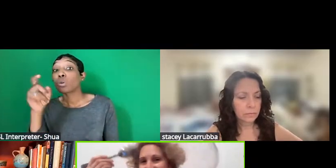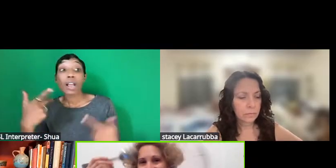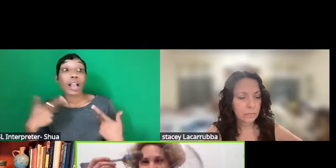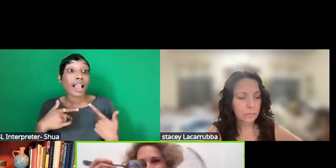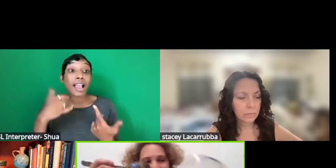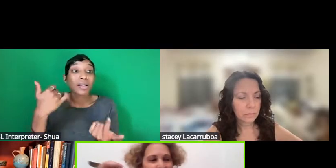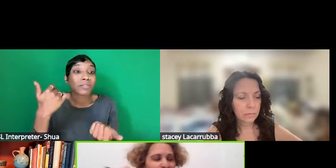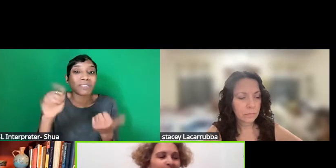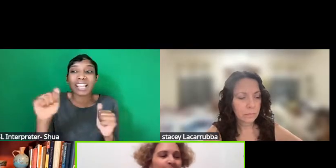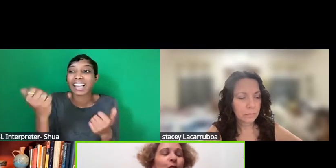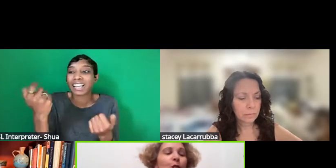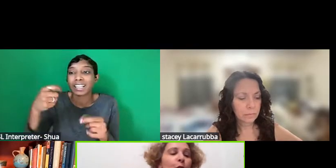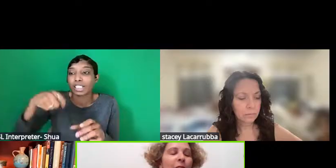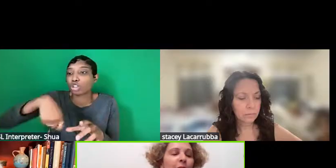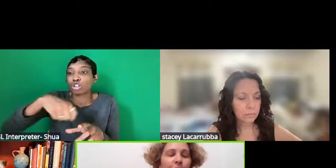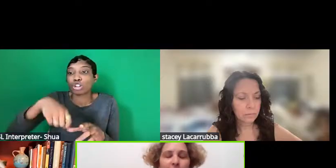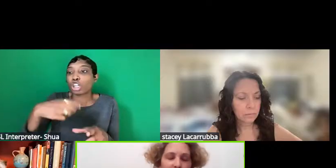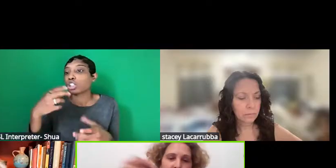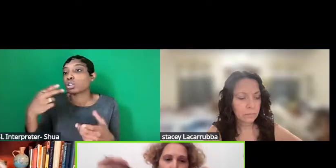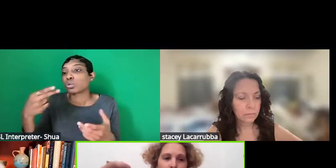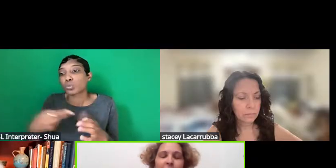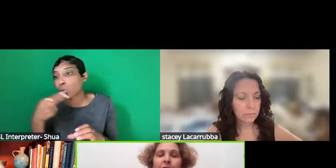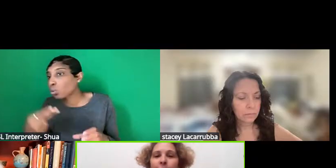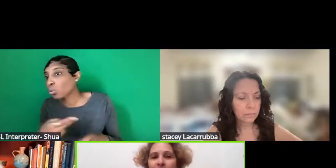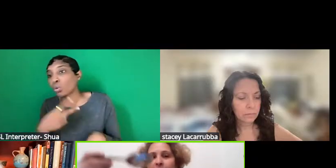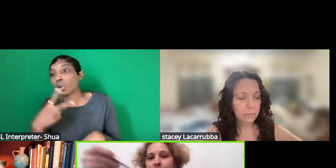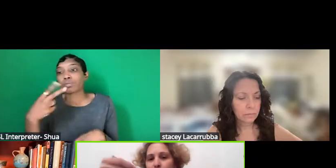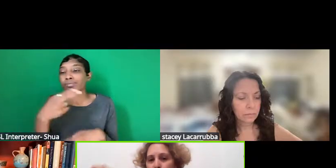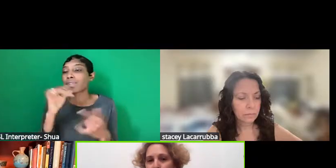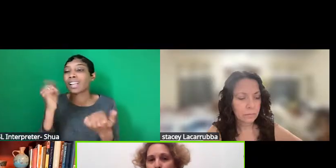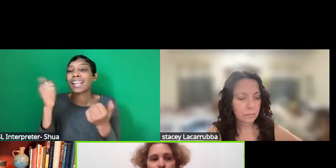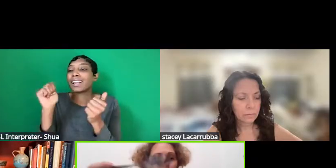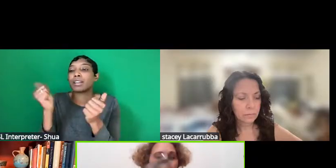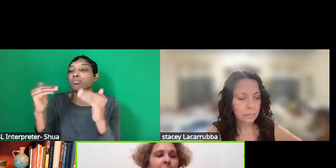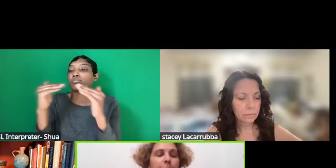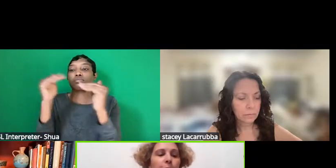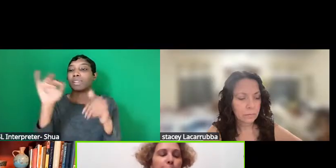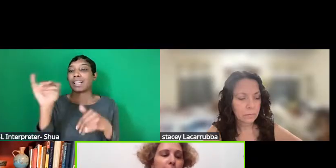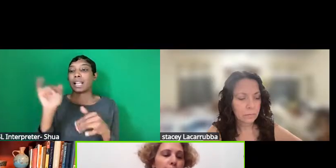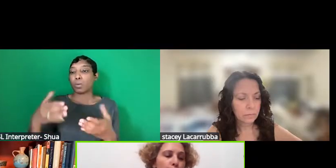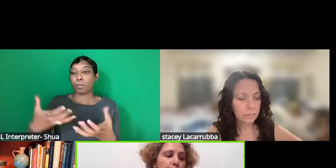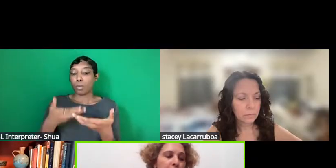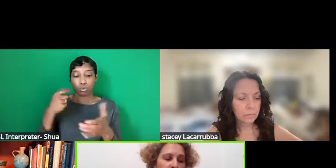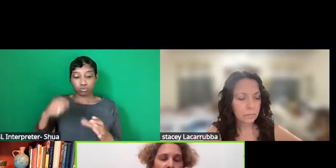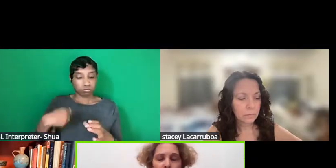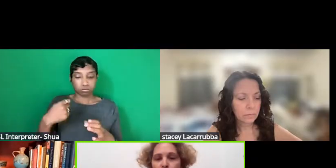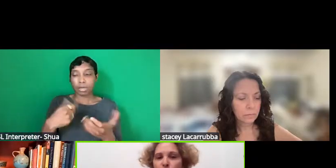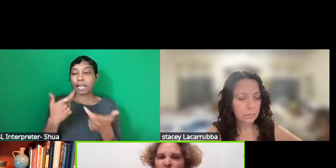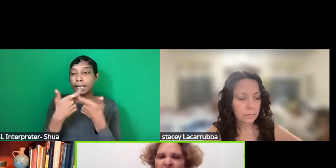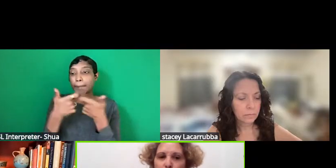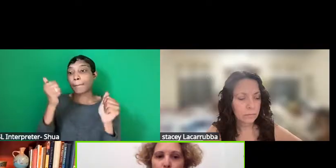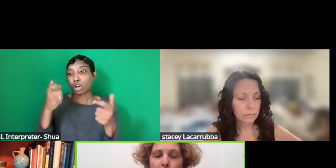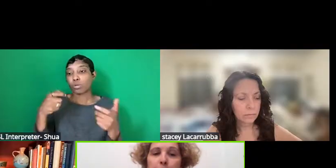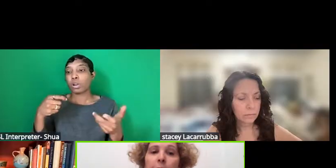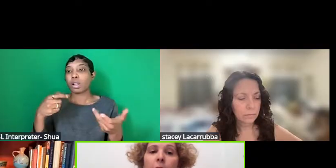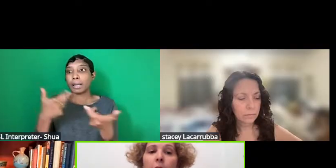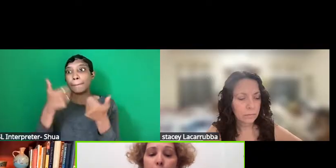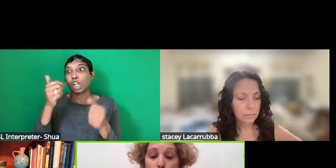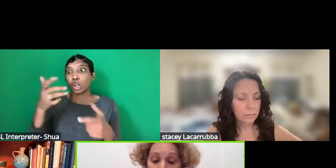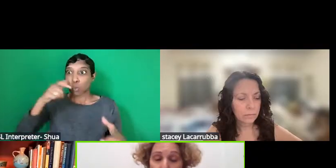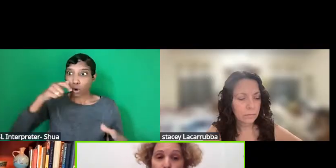stirring thing that you can use, that's kind of equivalent to the size of the bowl, right? So bigger the bowl, bigger the stirring